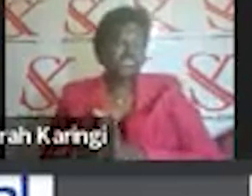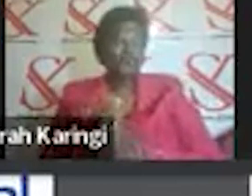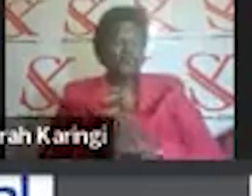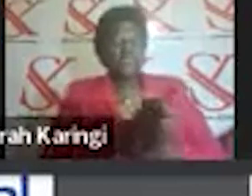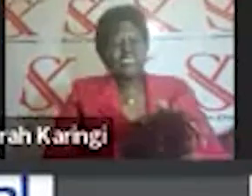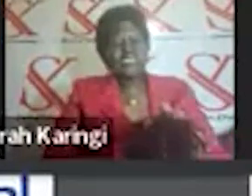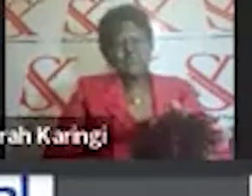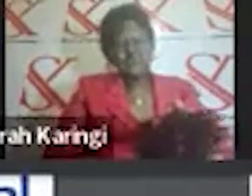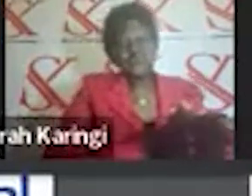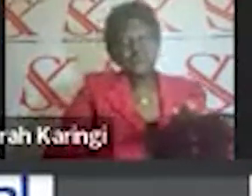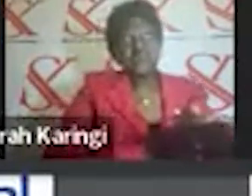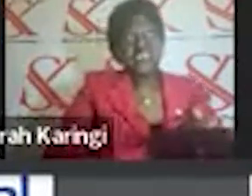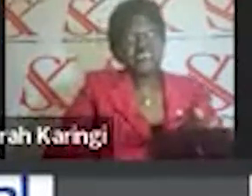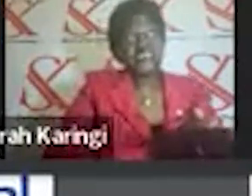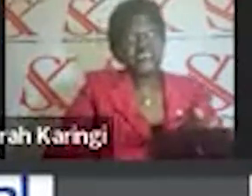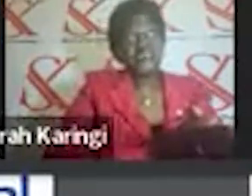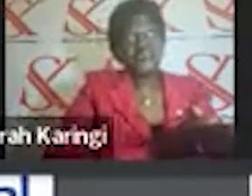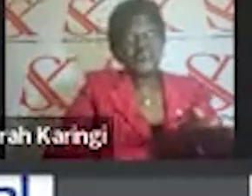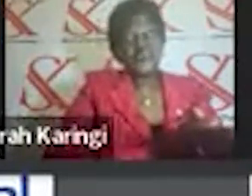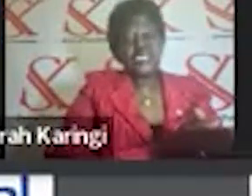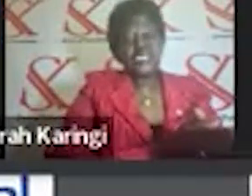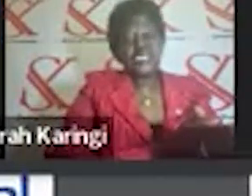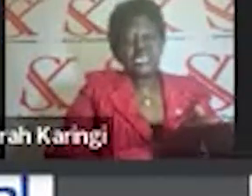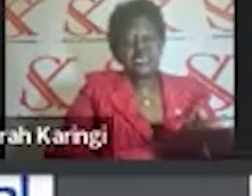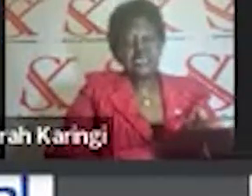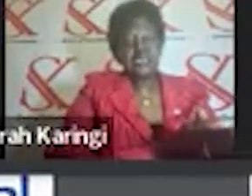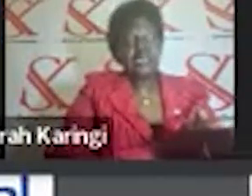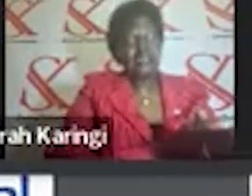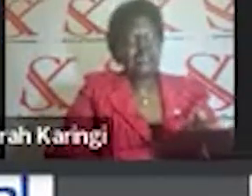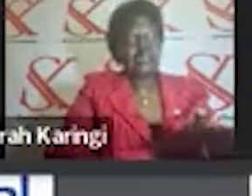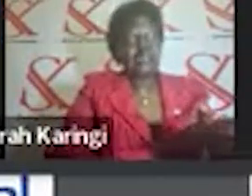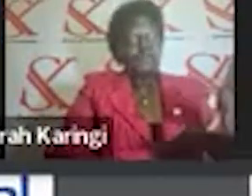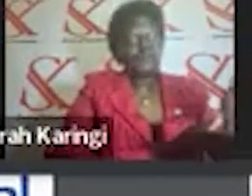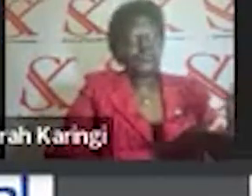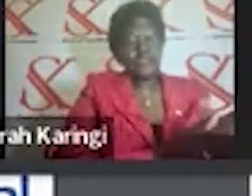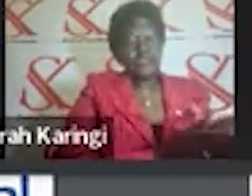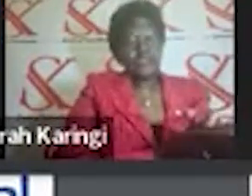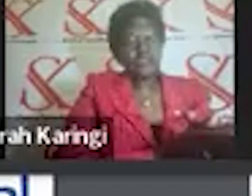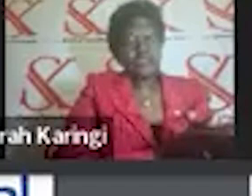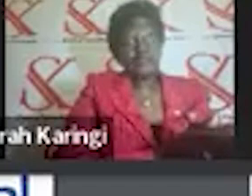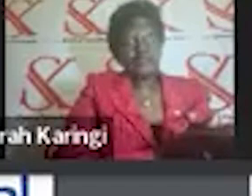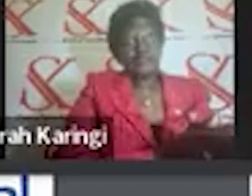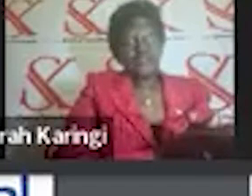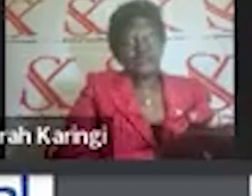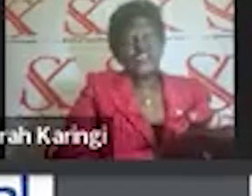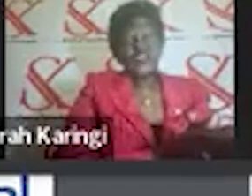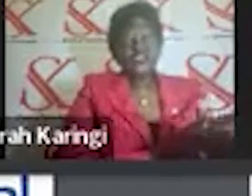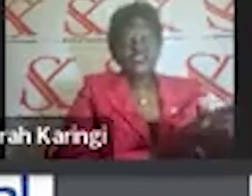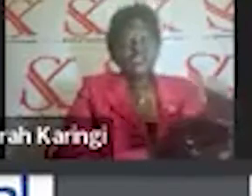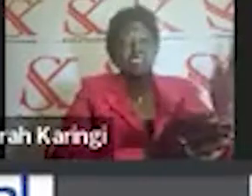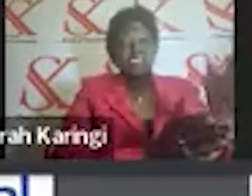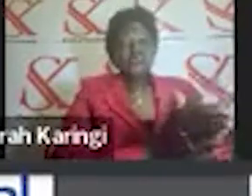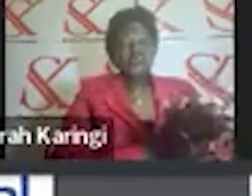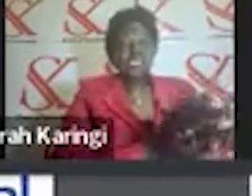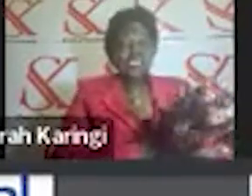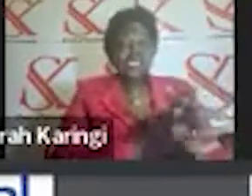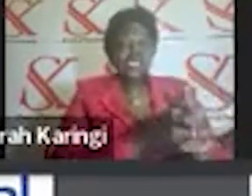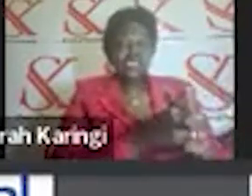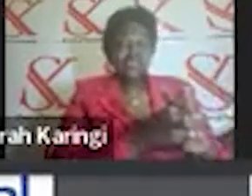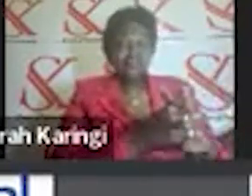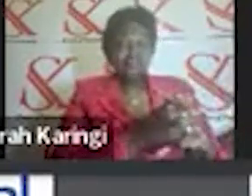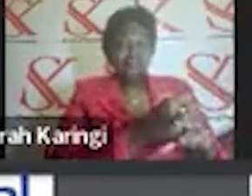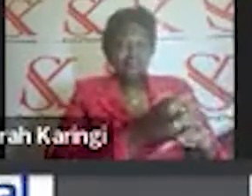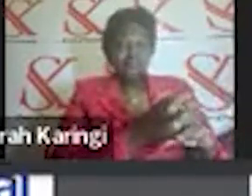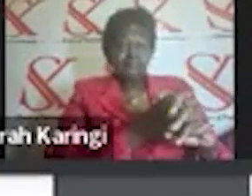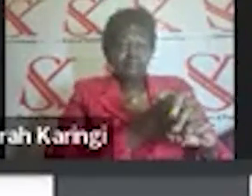more business or connect us to various opportunities and other post connections. Let's go to the next